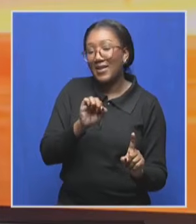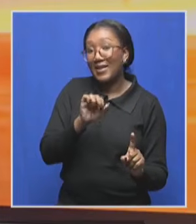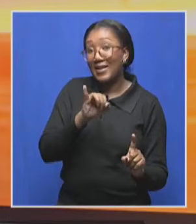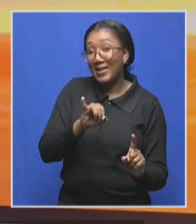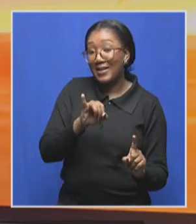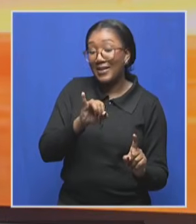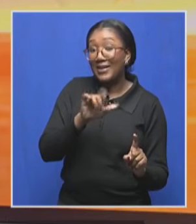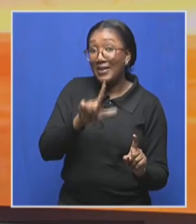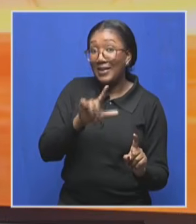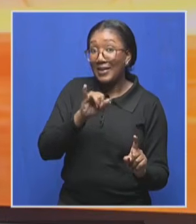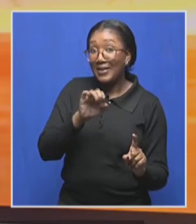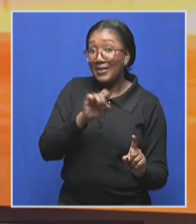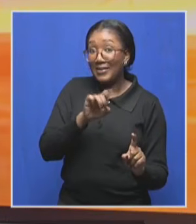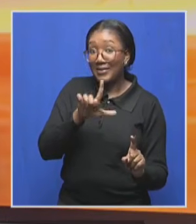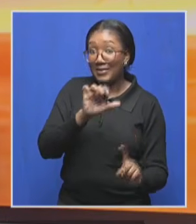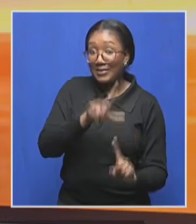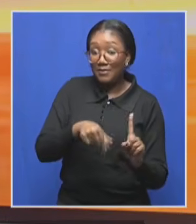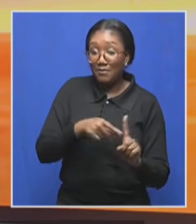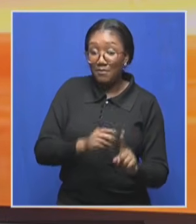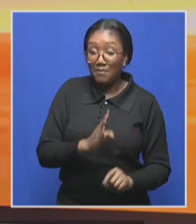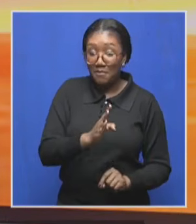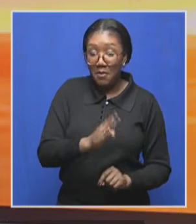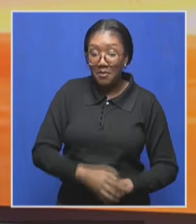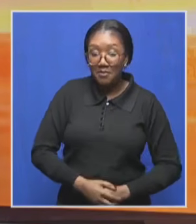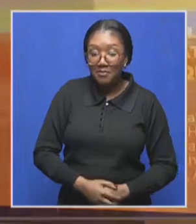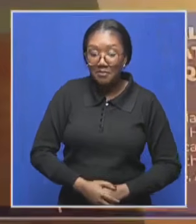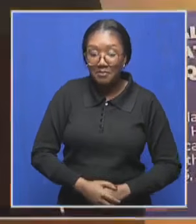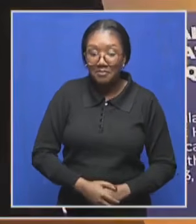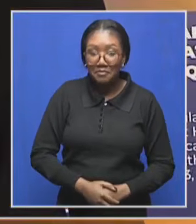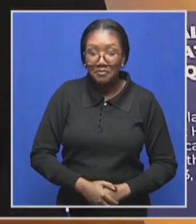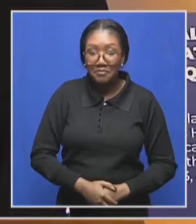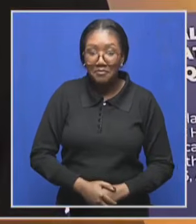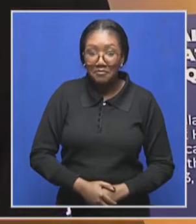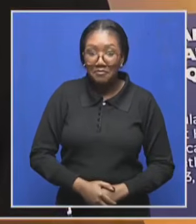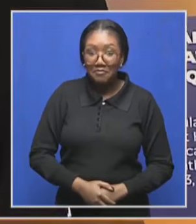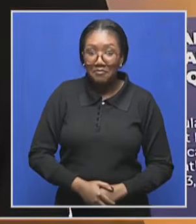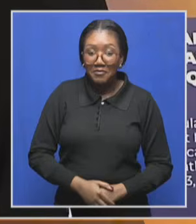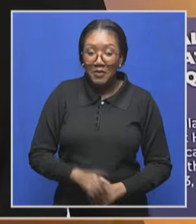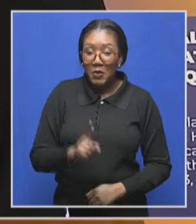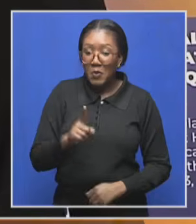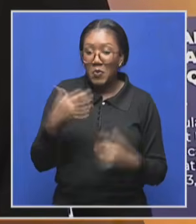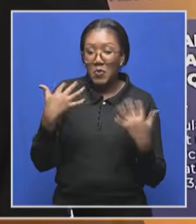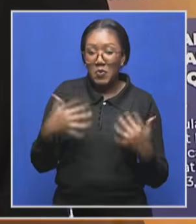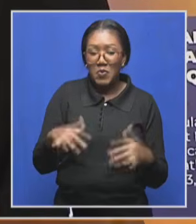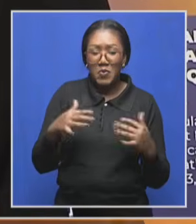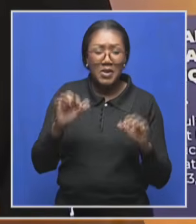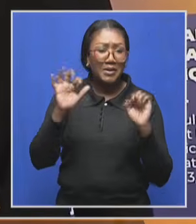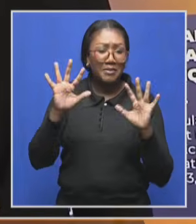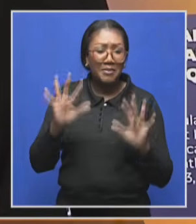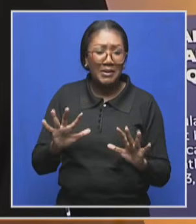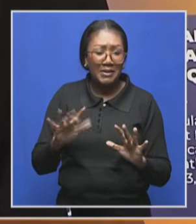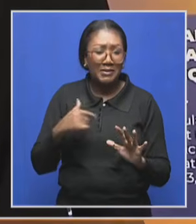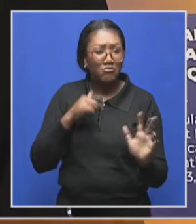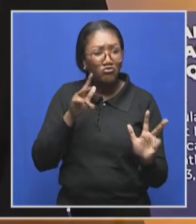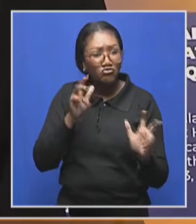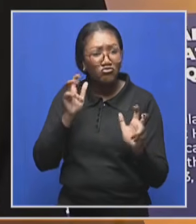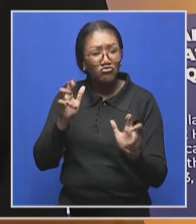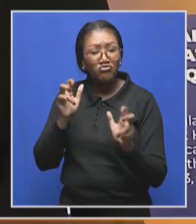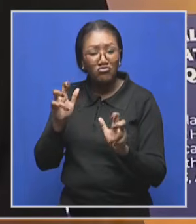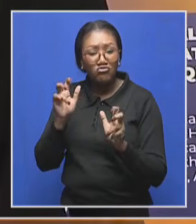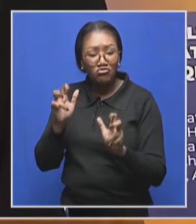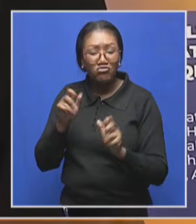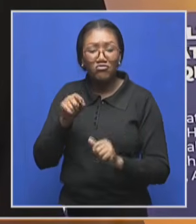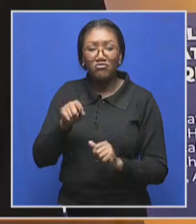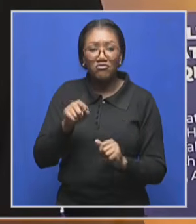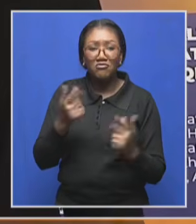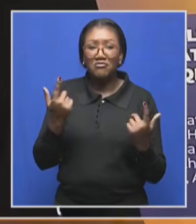let's take you to the Vaal University of Technology once again. Liezle, it's been fascinating, listening to you talking